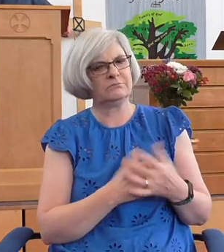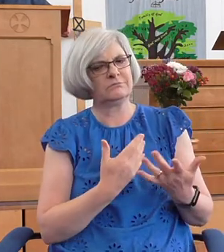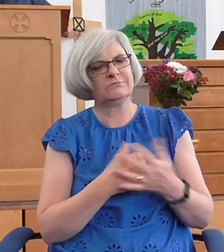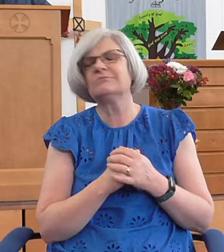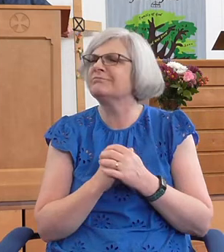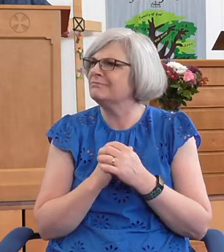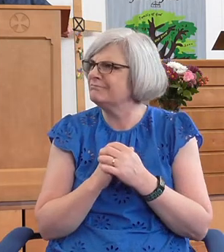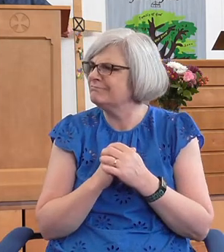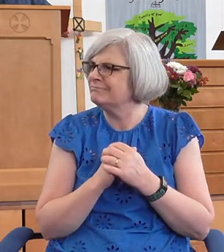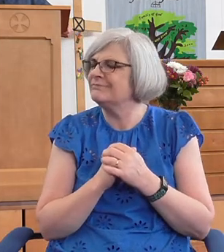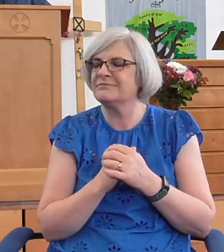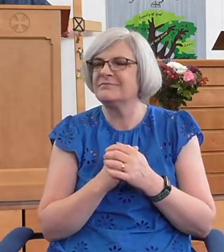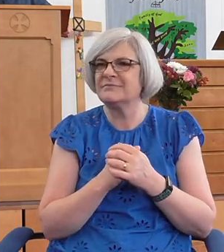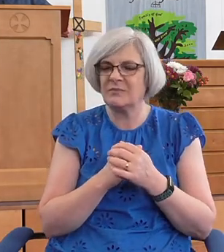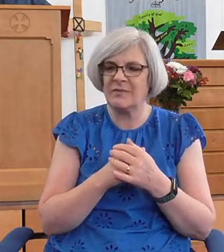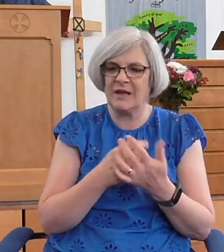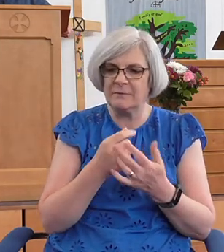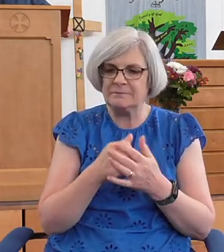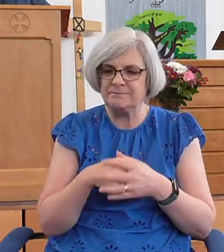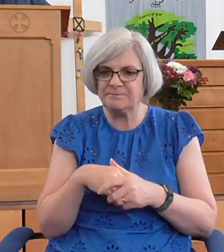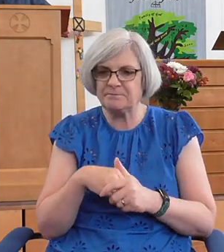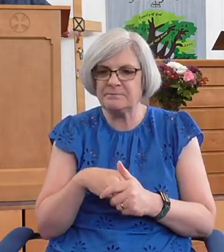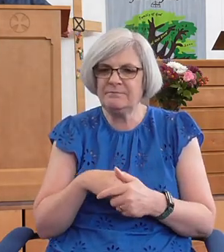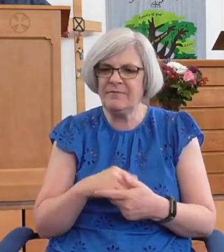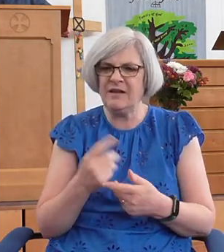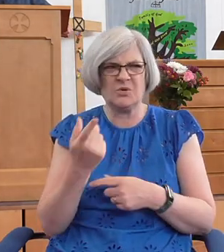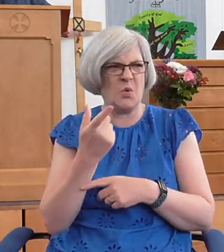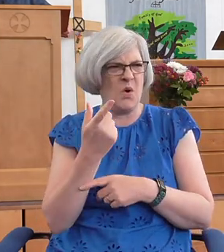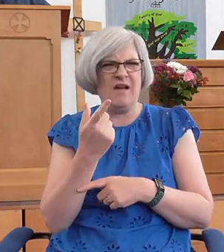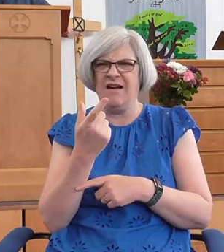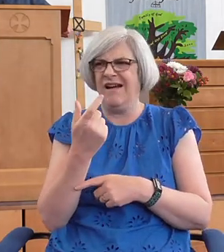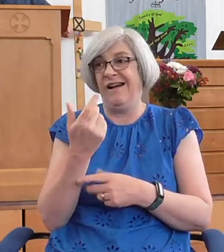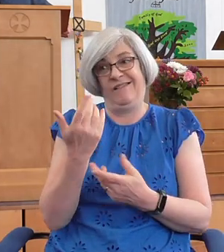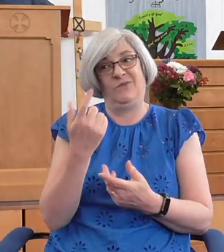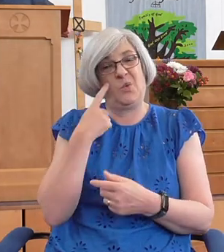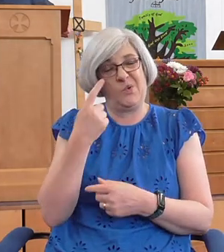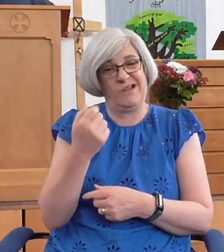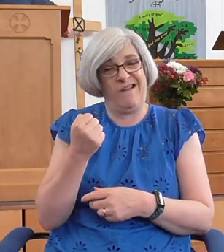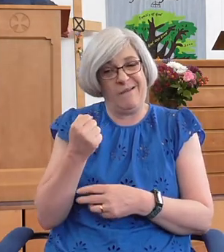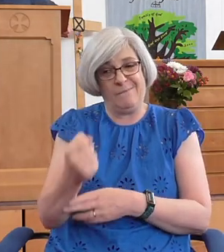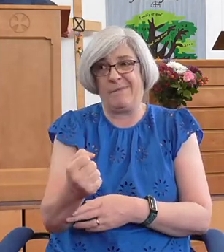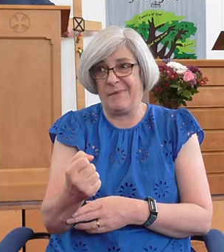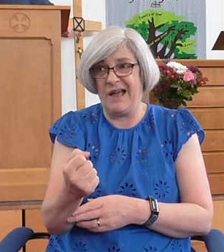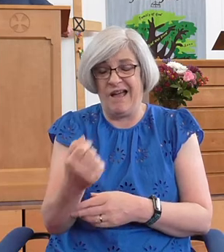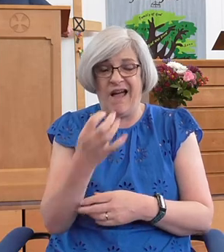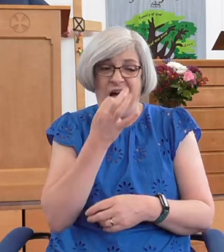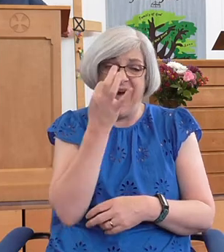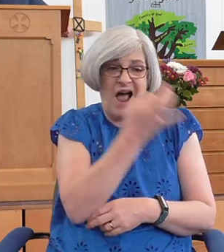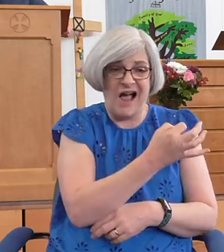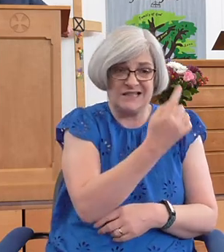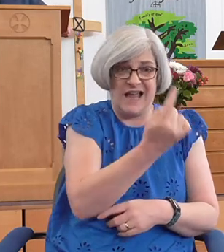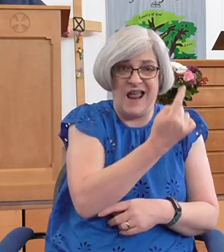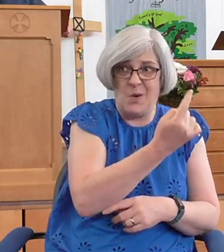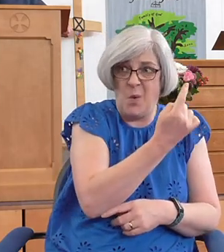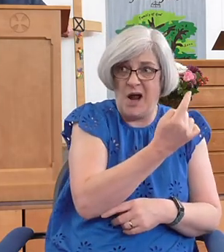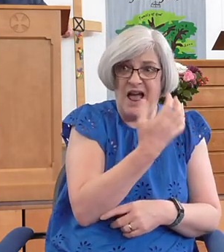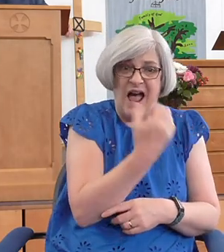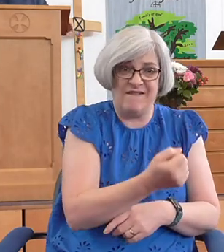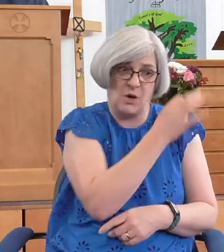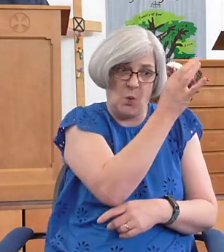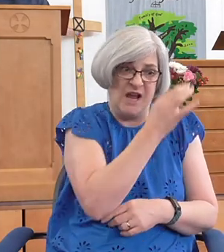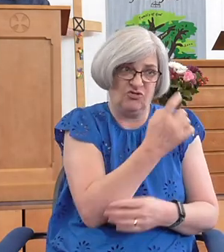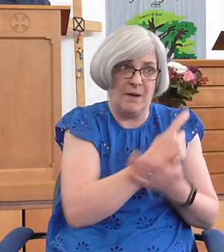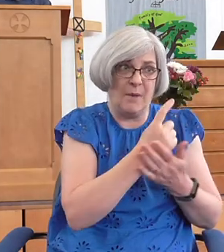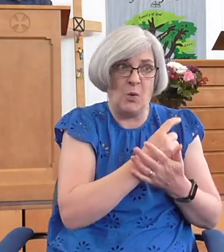Well, to be able to get guys in pubs today to be able to say, "I've got a question about the Bible," sometimes happens, but not very